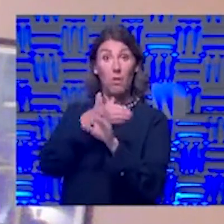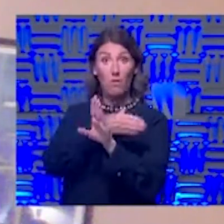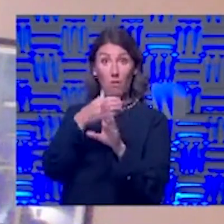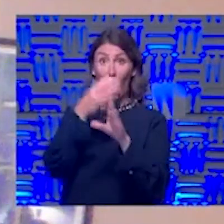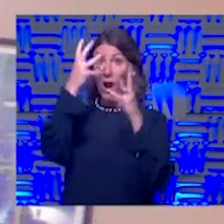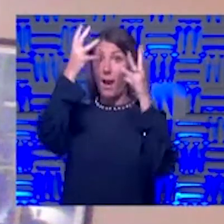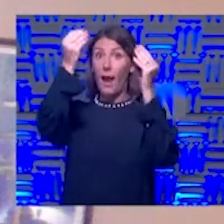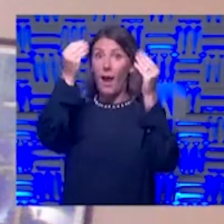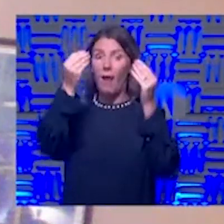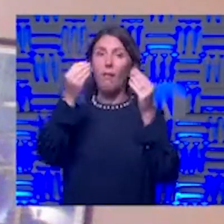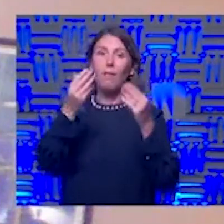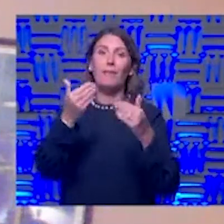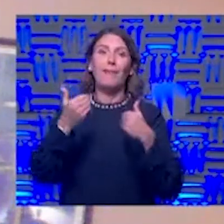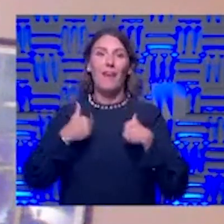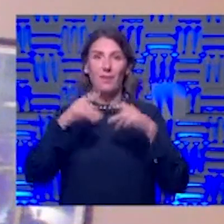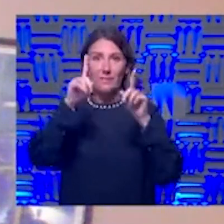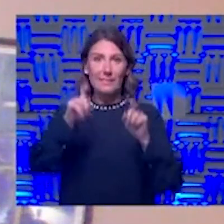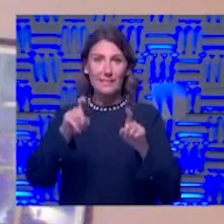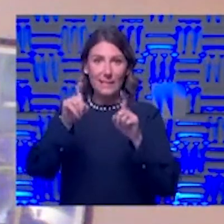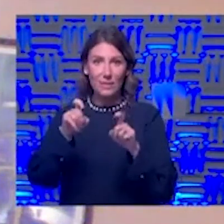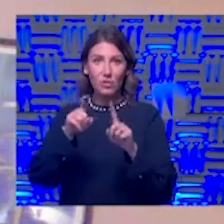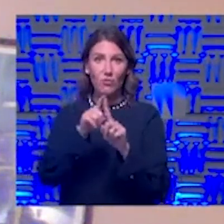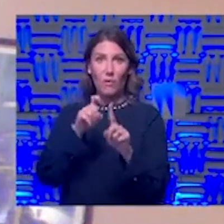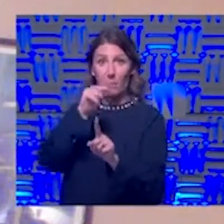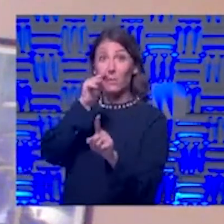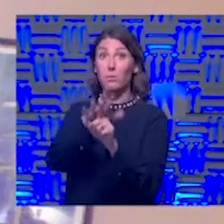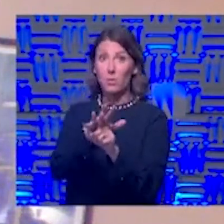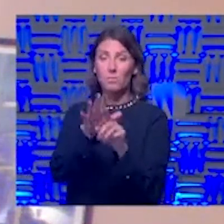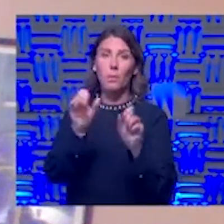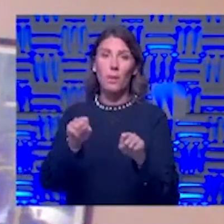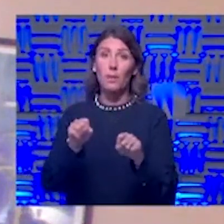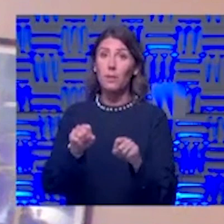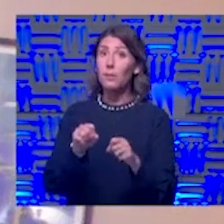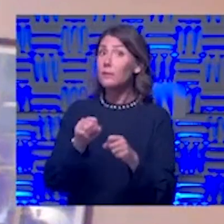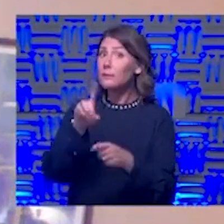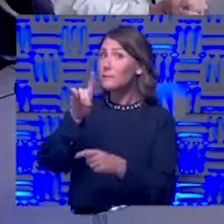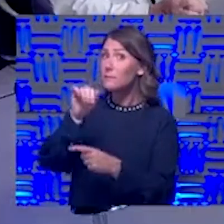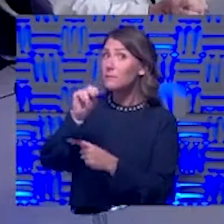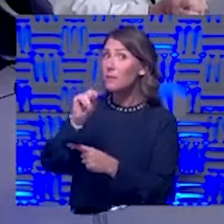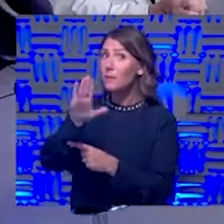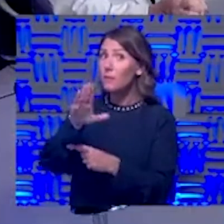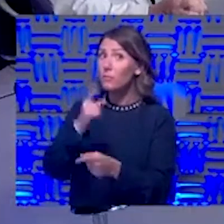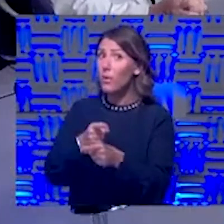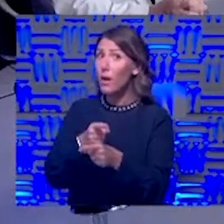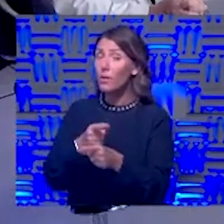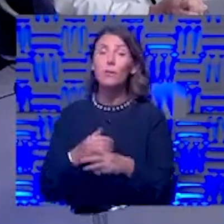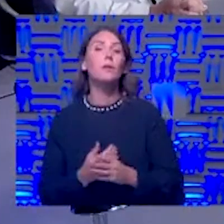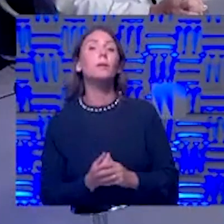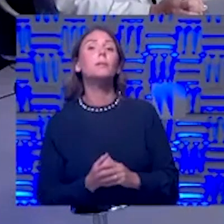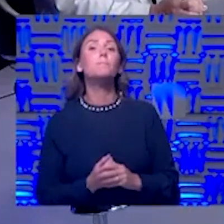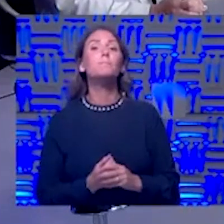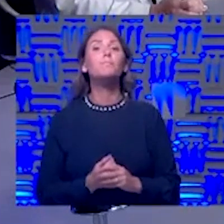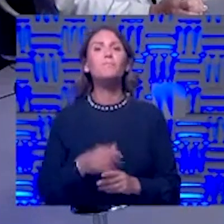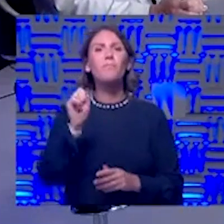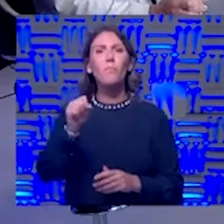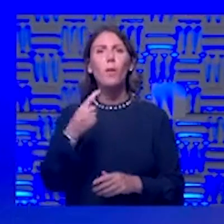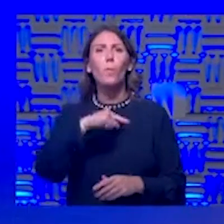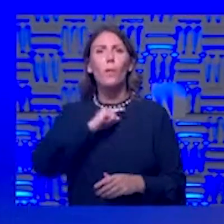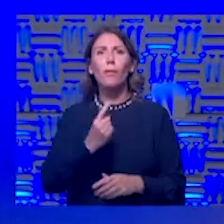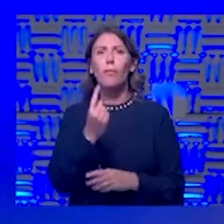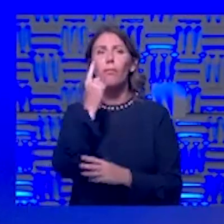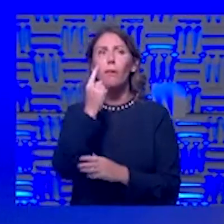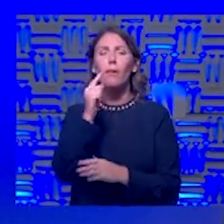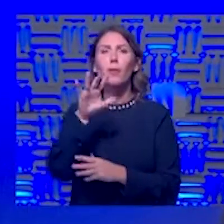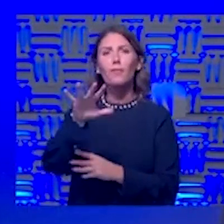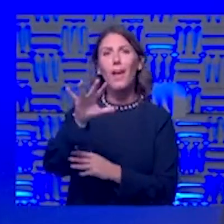get your testing after an exposure. Dana, correct me if I'm wrong on that. Yeah, we think that 5 to 7 days is